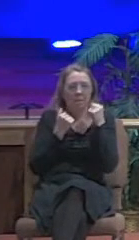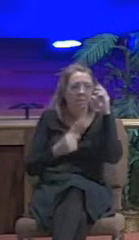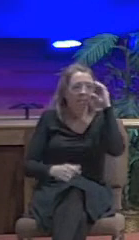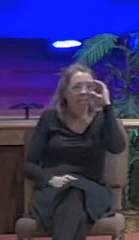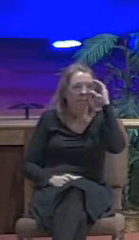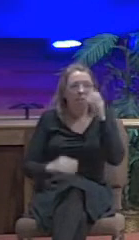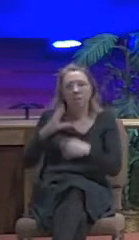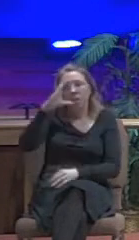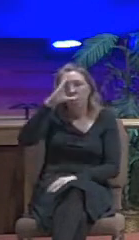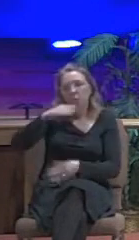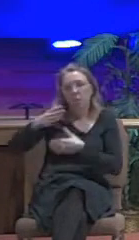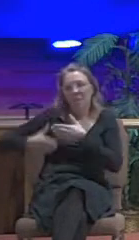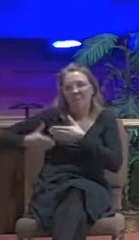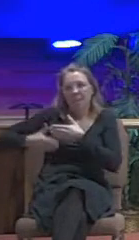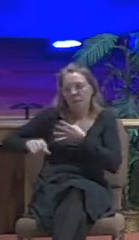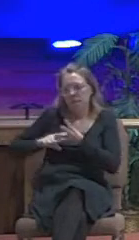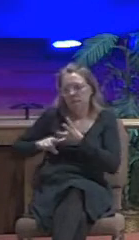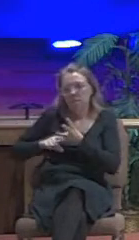quotas.